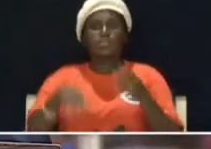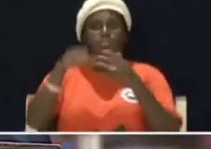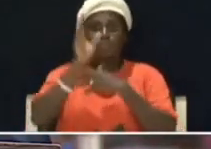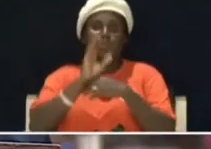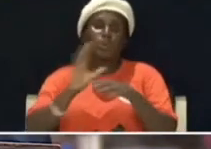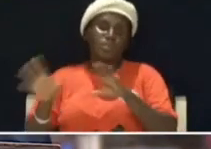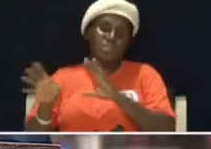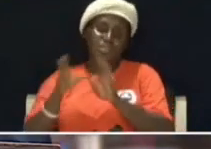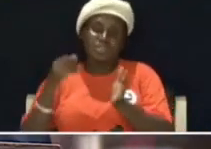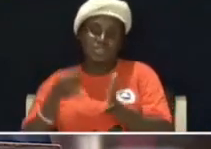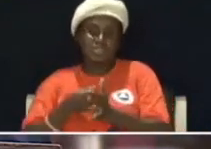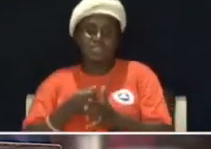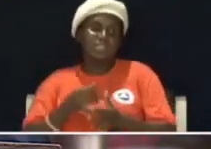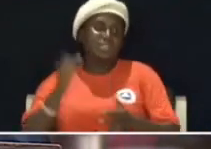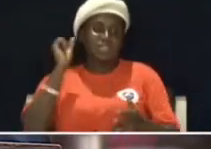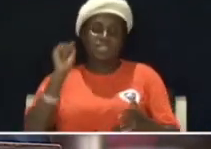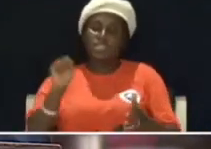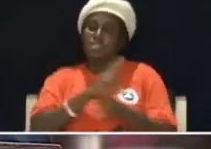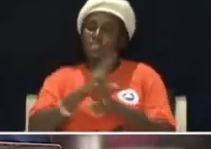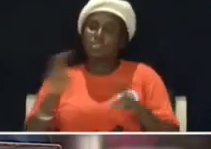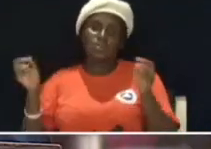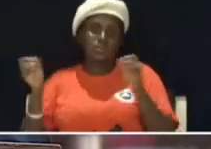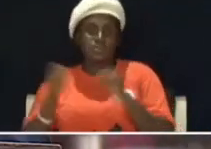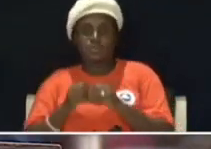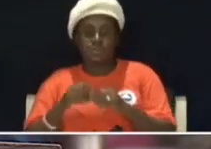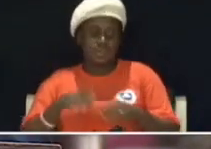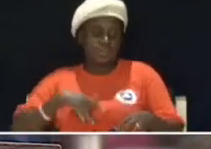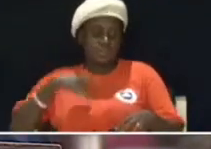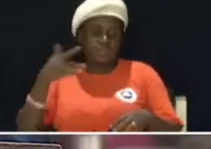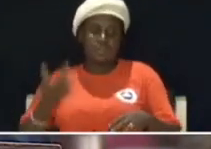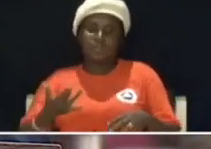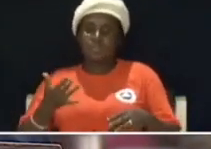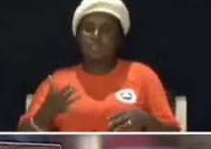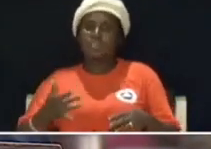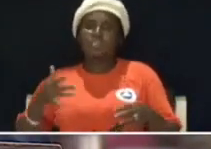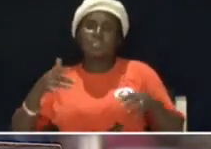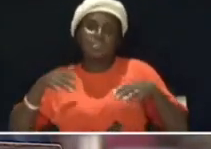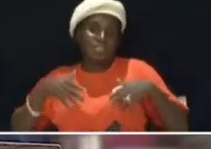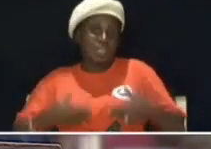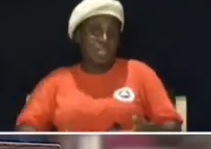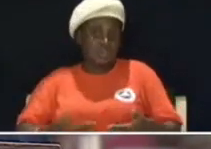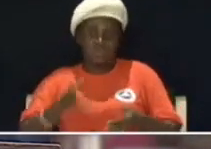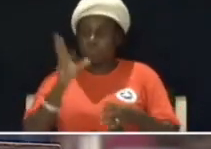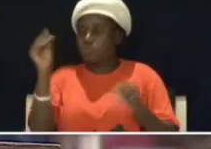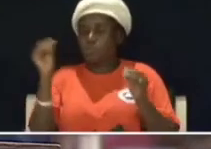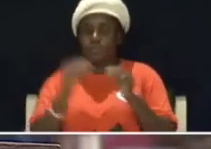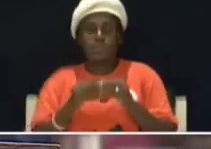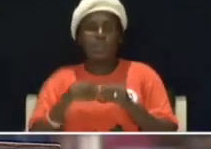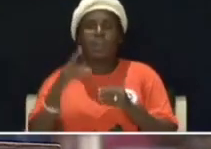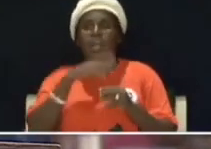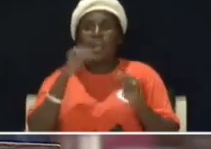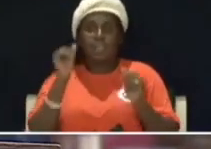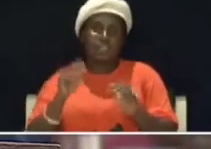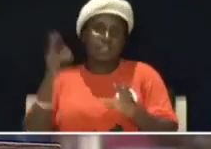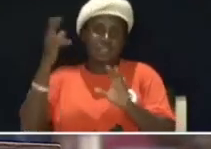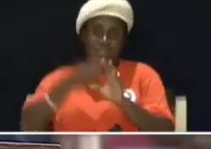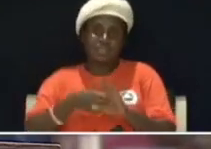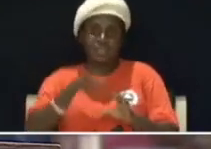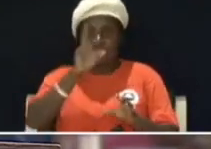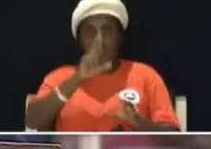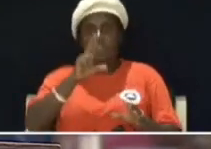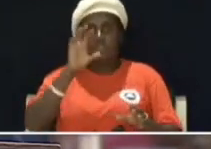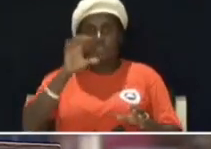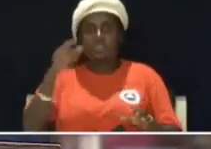did it. She no longer felt unnecessarily tired and was able to join the RCCG fasting